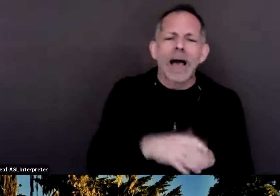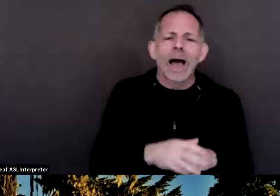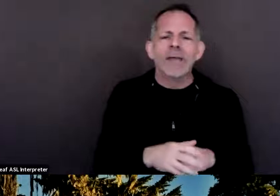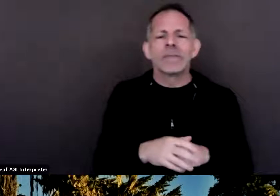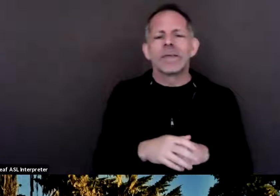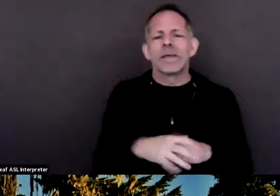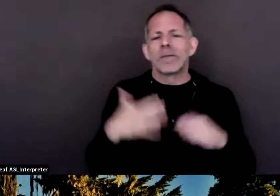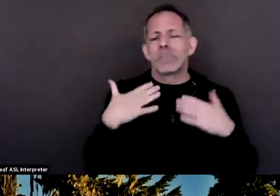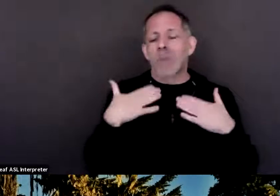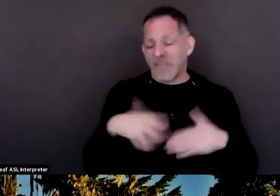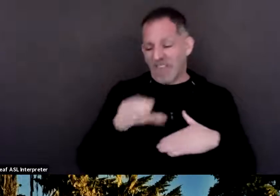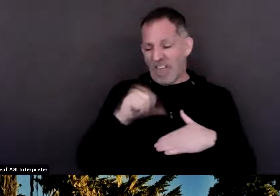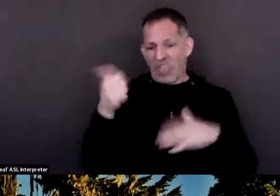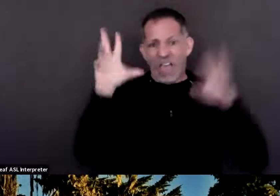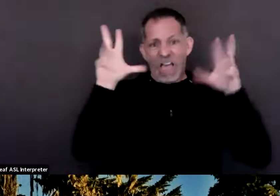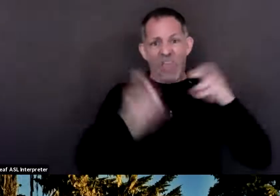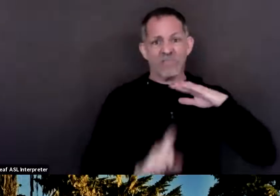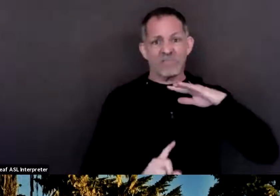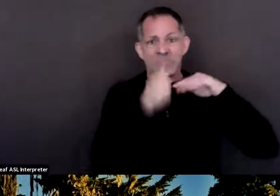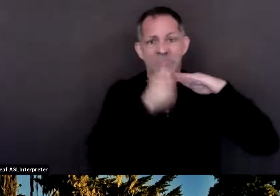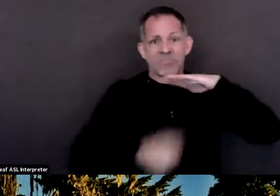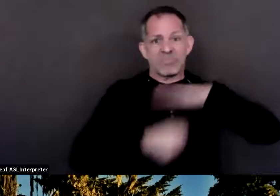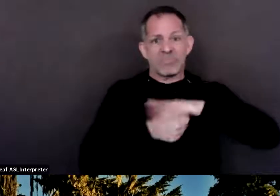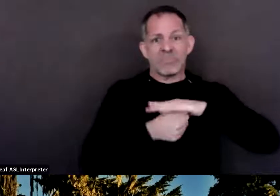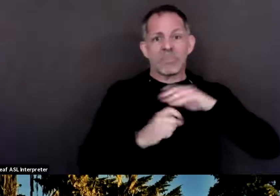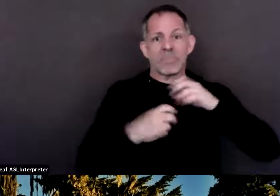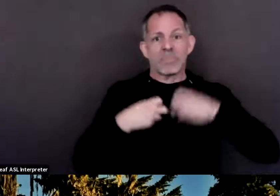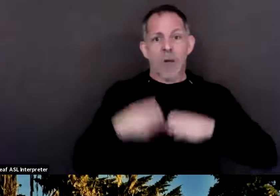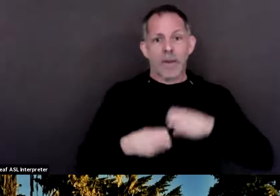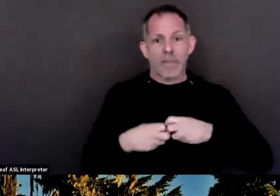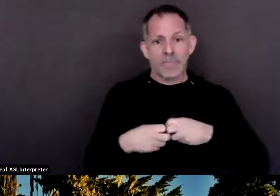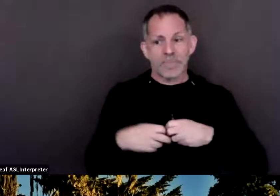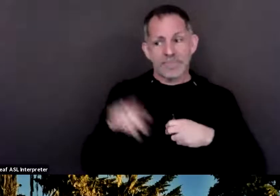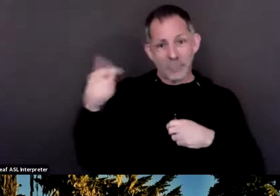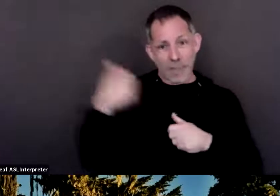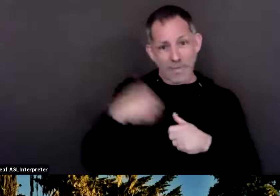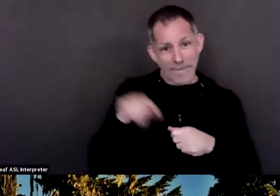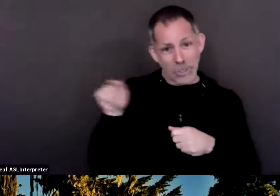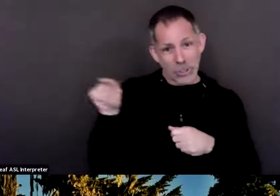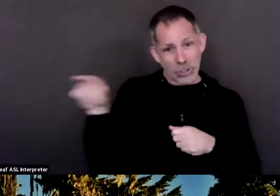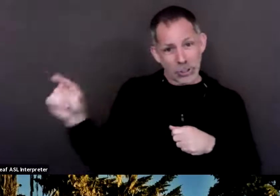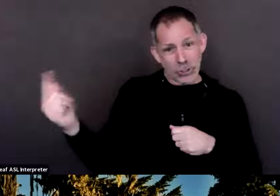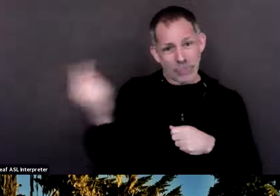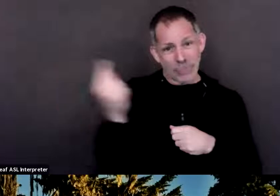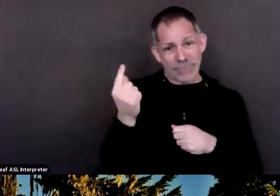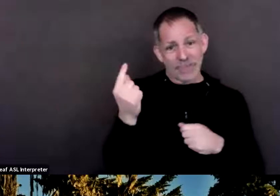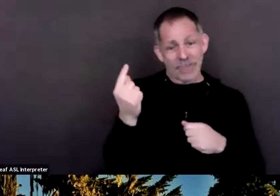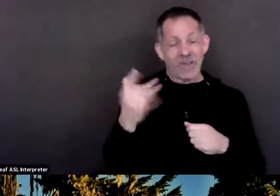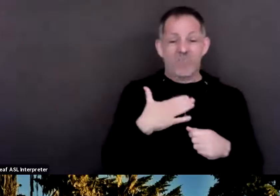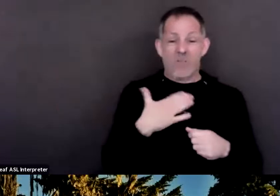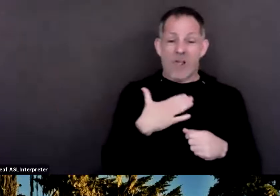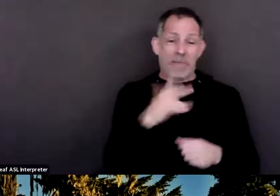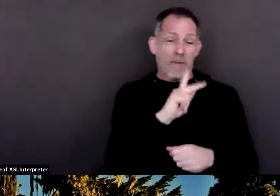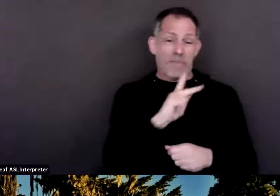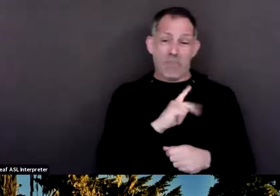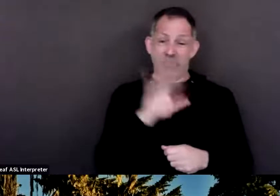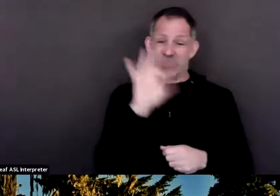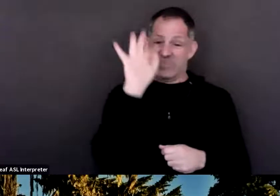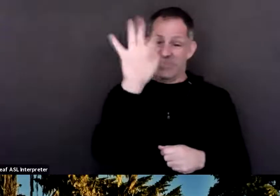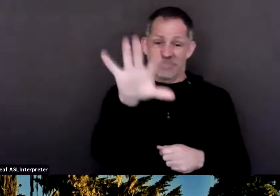lot to keep track of. And my personal advice, that's simplified, is if you're with other